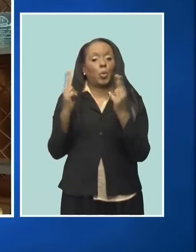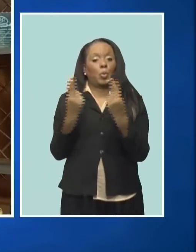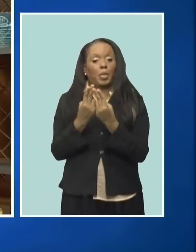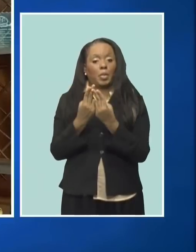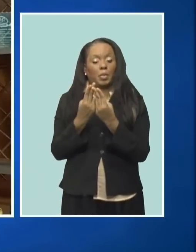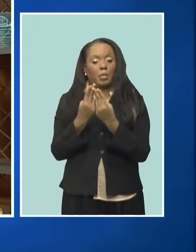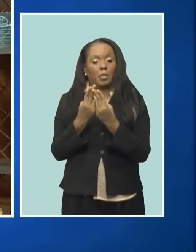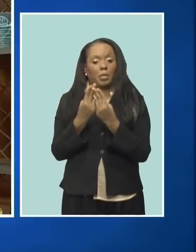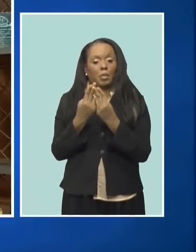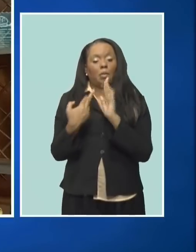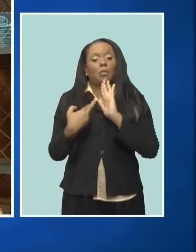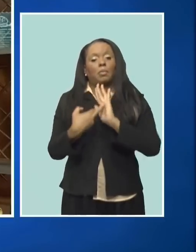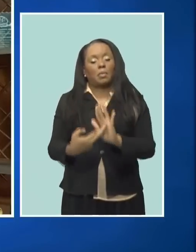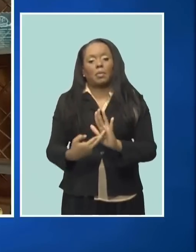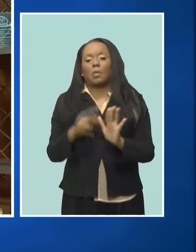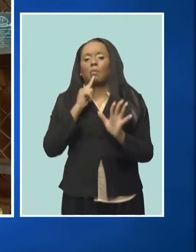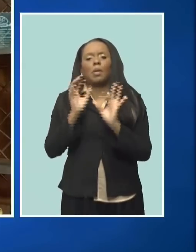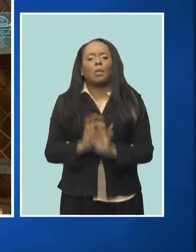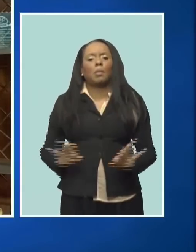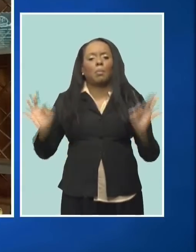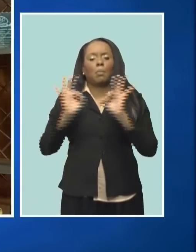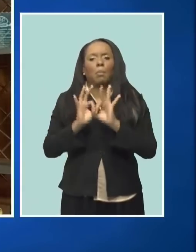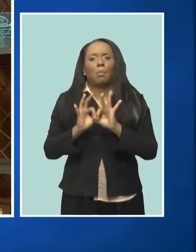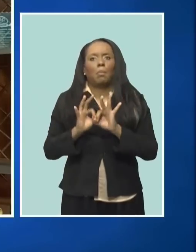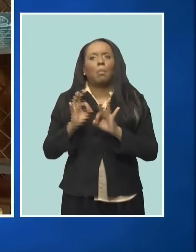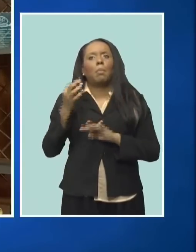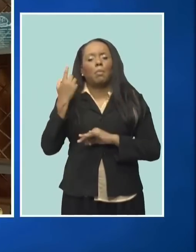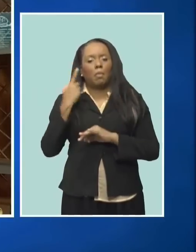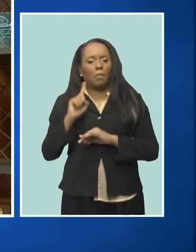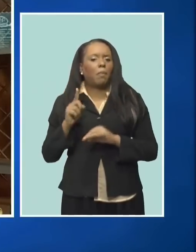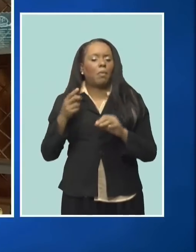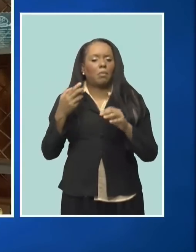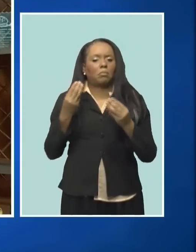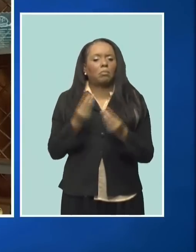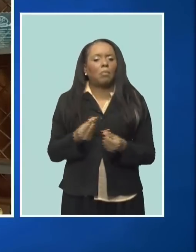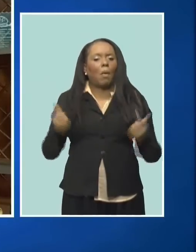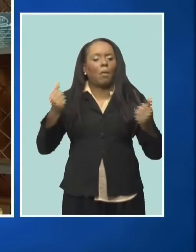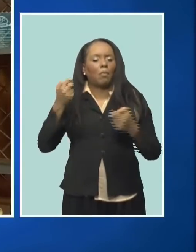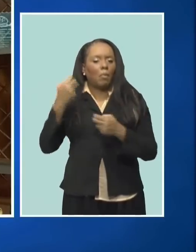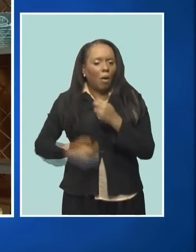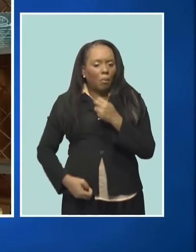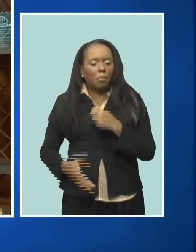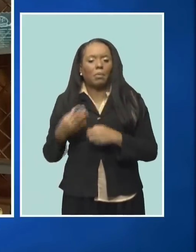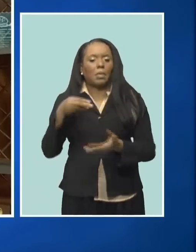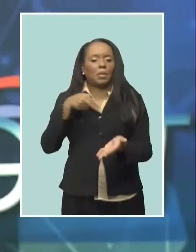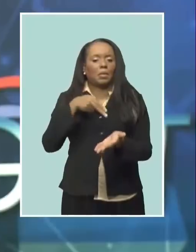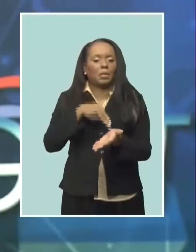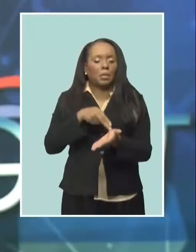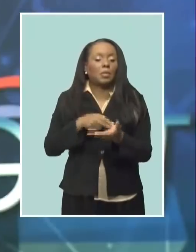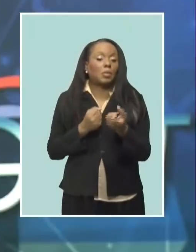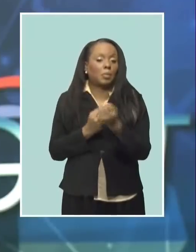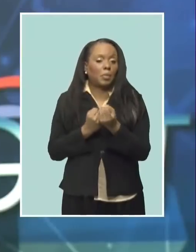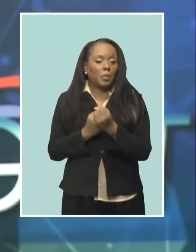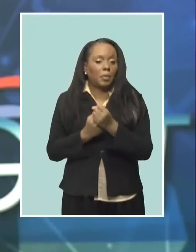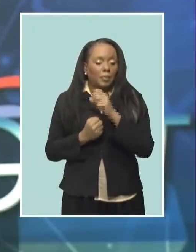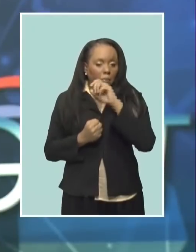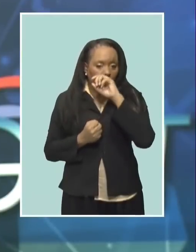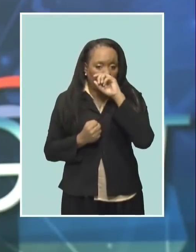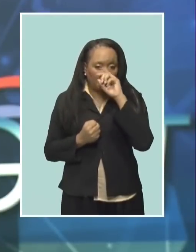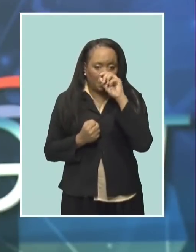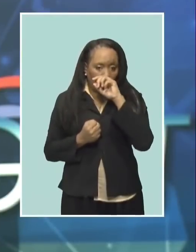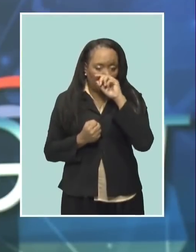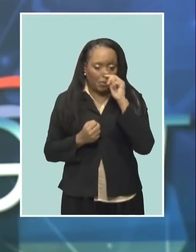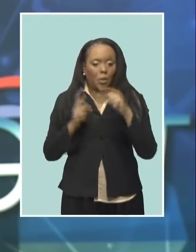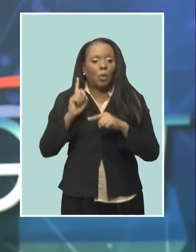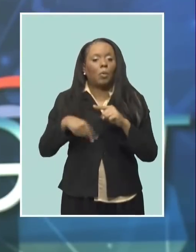is crucial for addressing long-standing issues and supporting nurses. She adds that